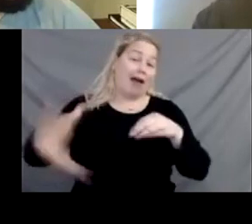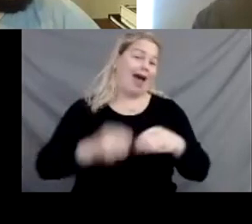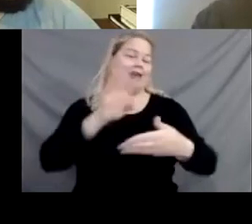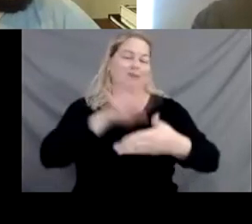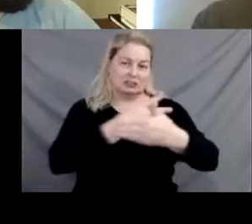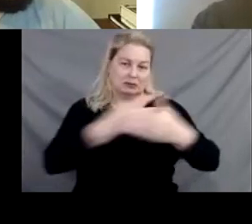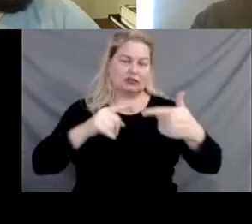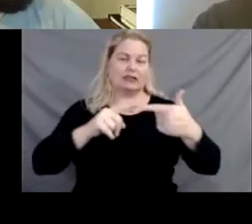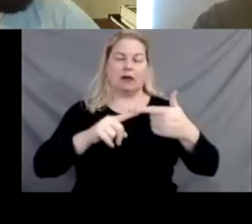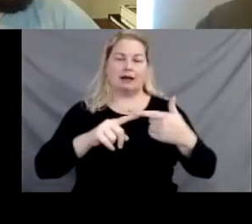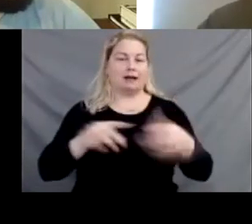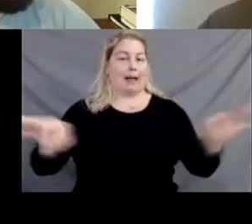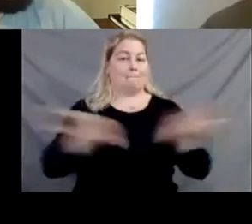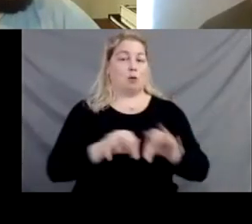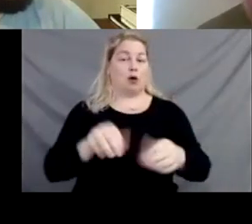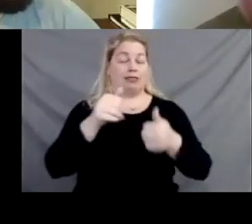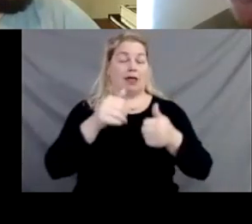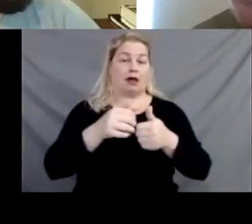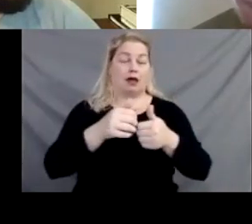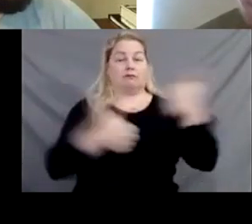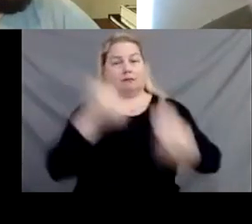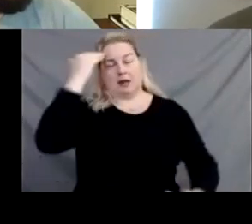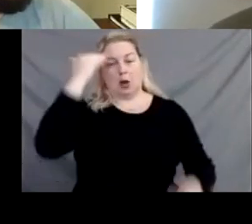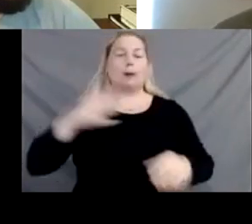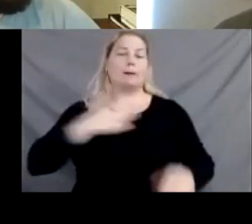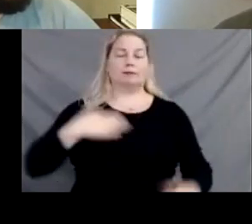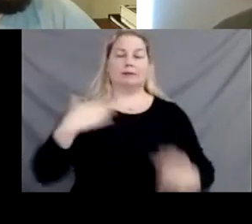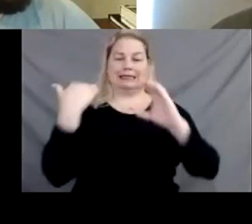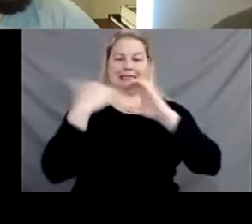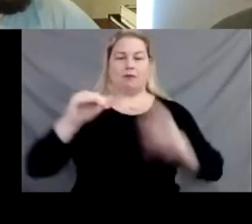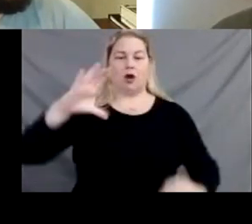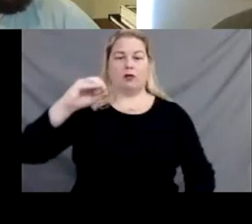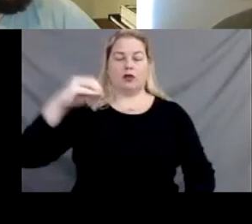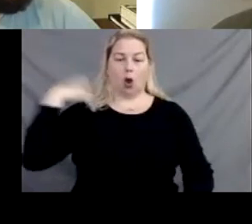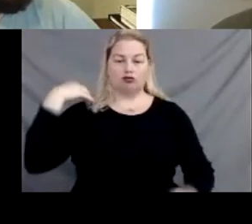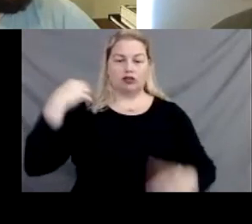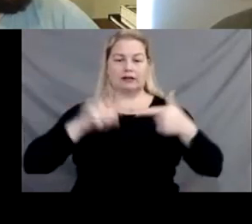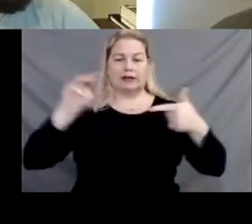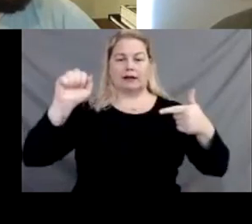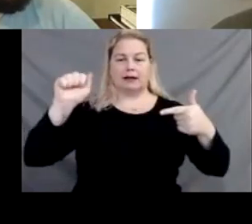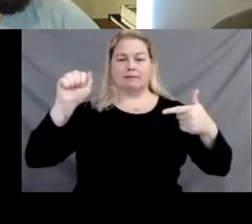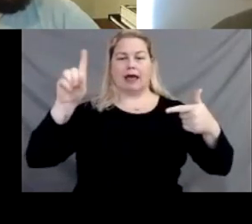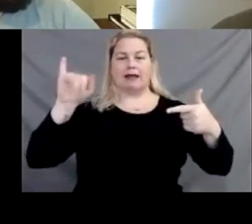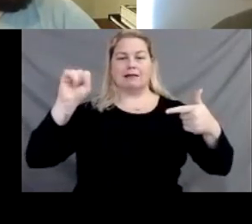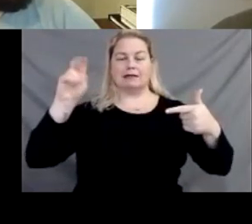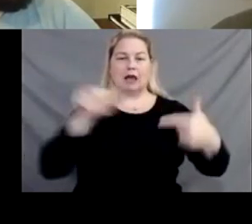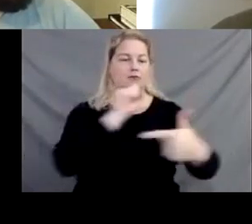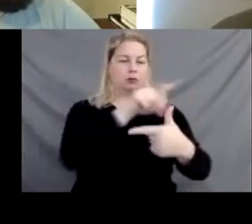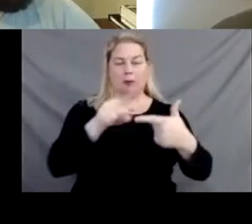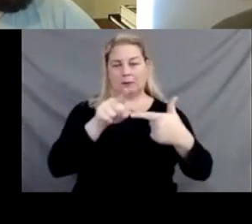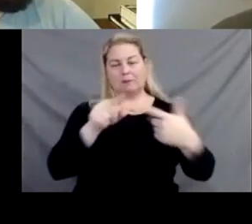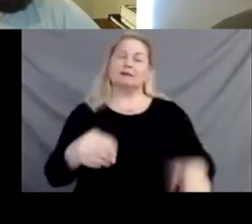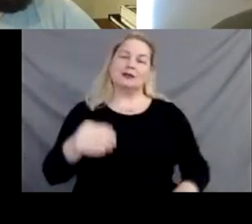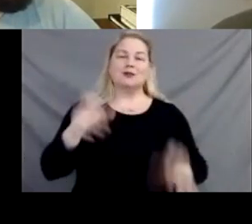seen, please email the co-chairs and Madison to make sure that everybody gets to join what